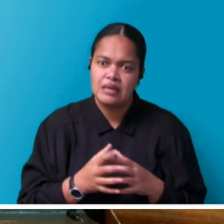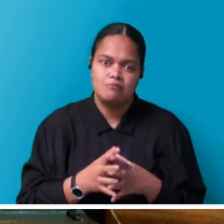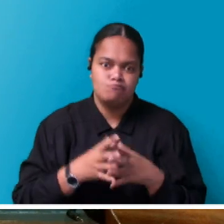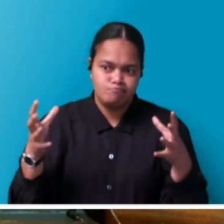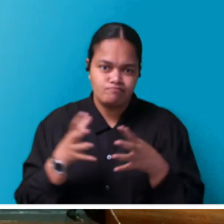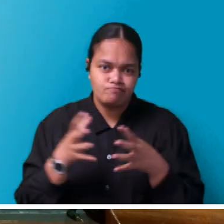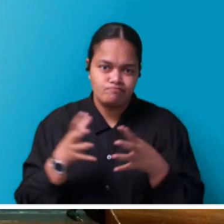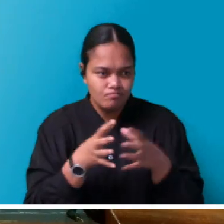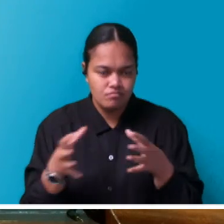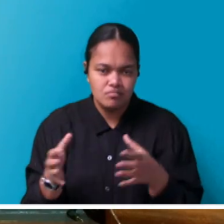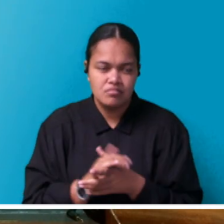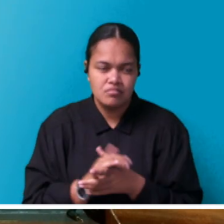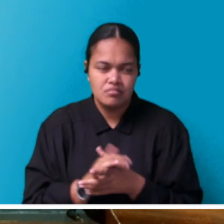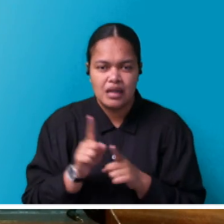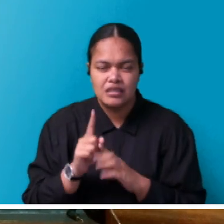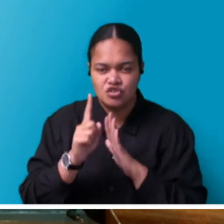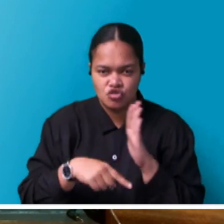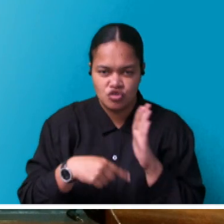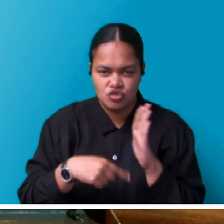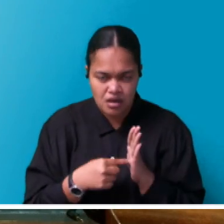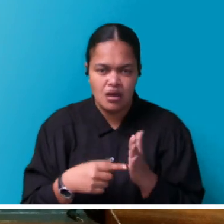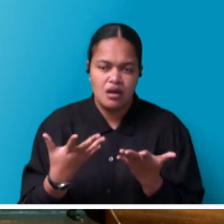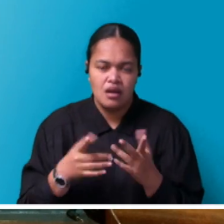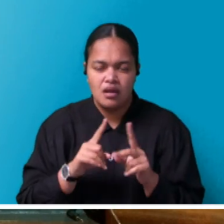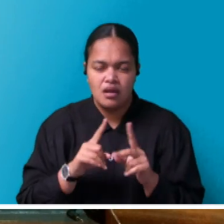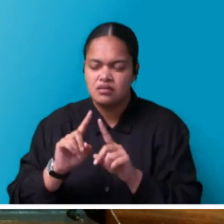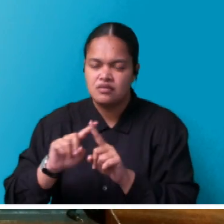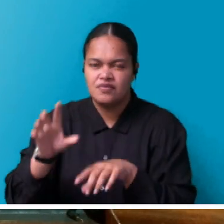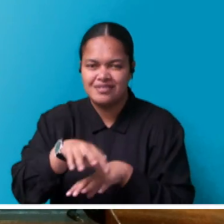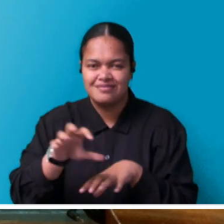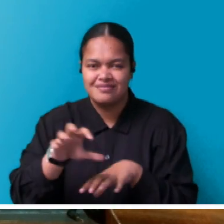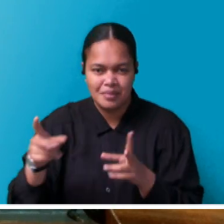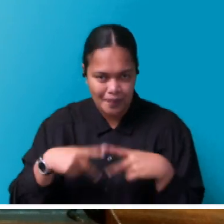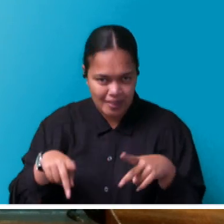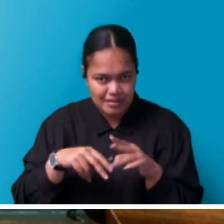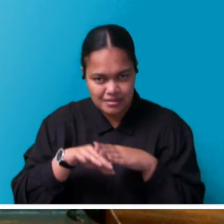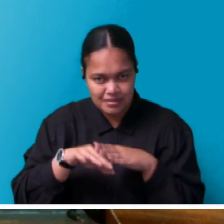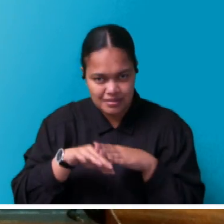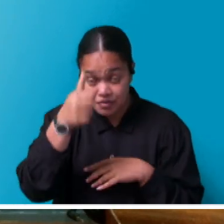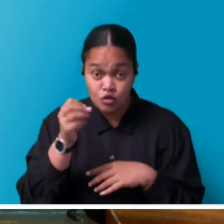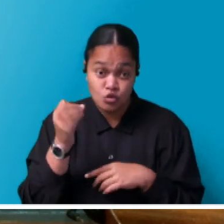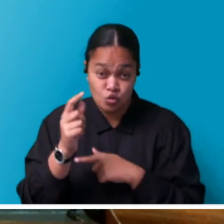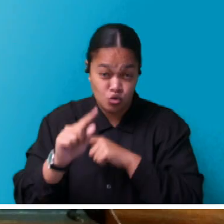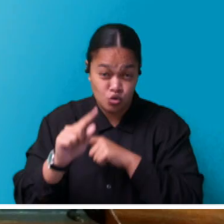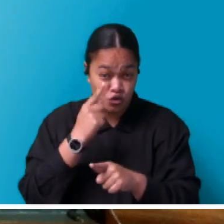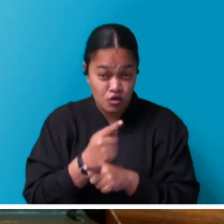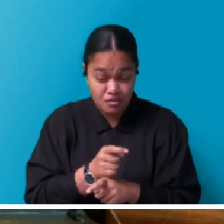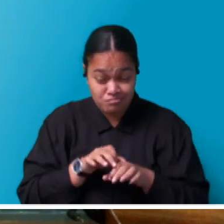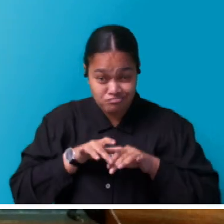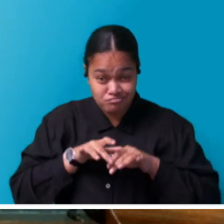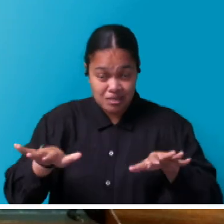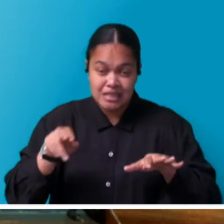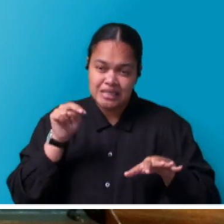competing destinations like Sri Lanka, Maldives, and Mauritius. So being geographically far means we need to ease the